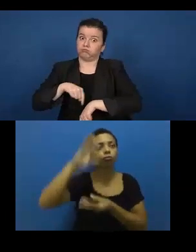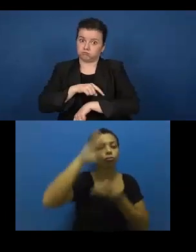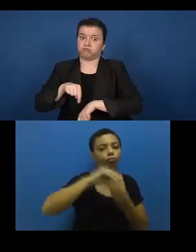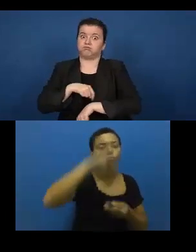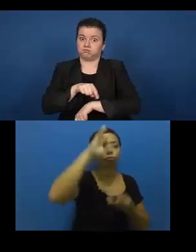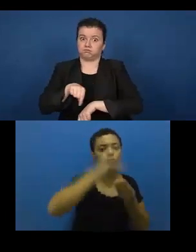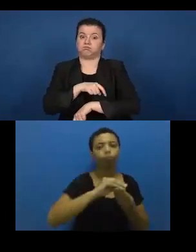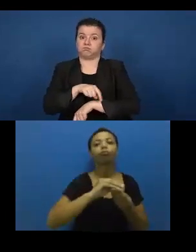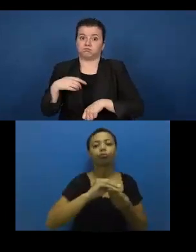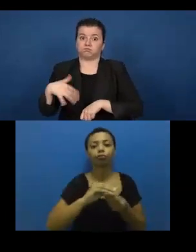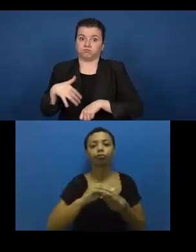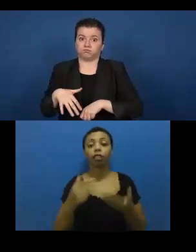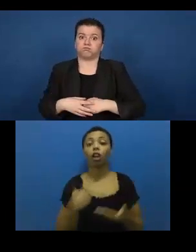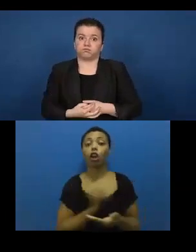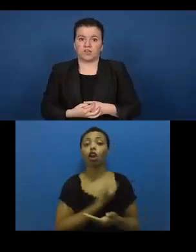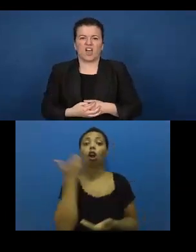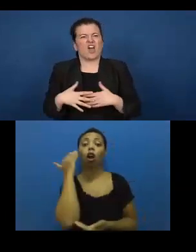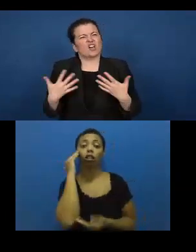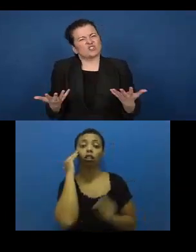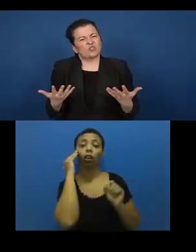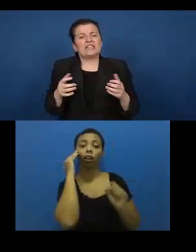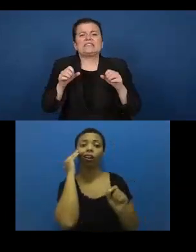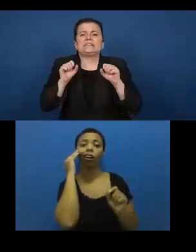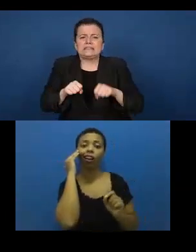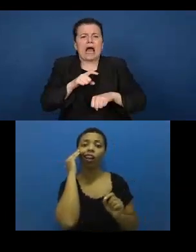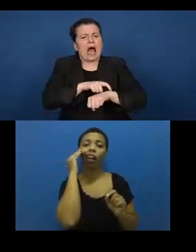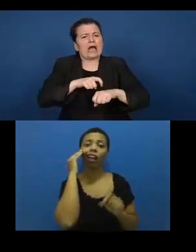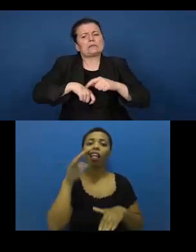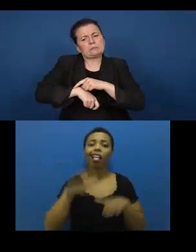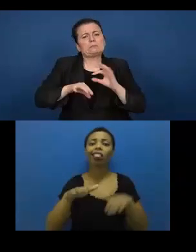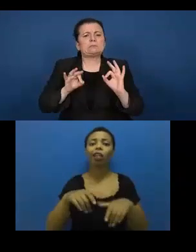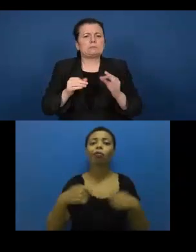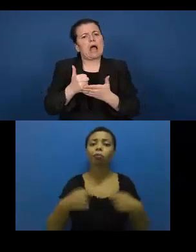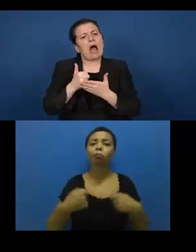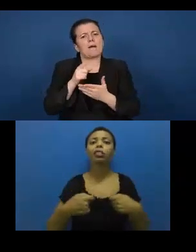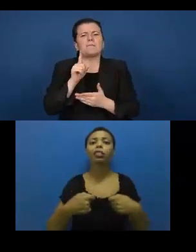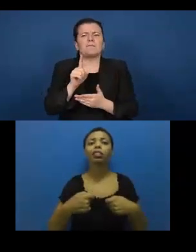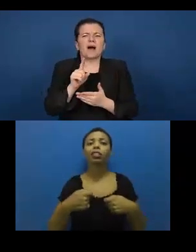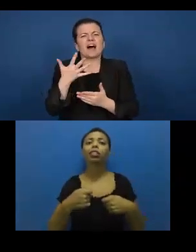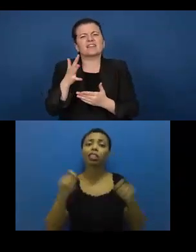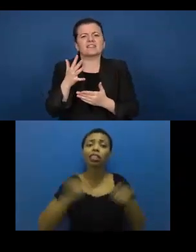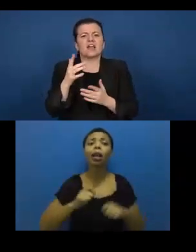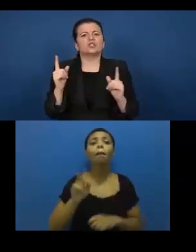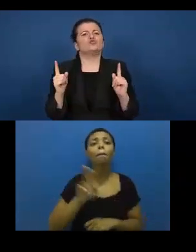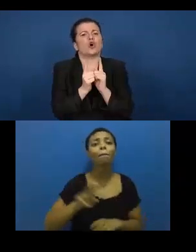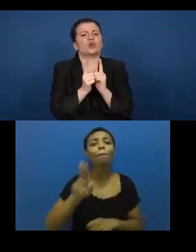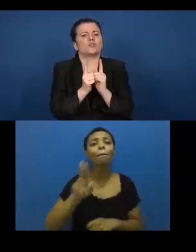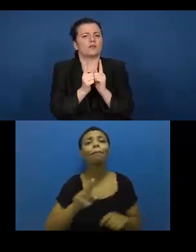that, yes, this tactile Morse code can be useful, but it is mostly suitable for short messages.